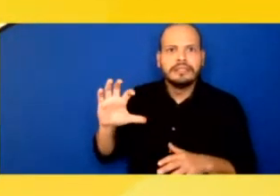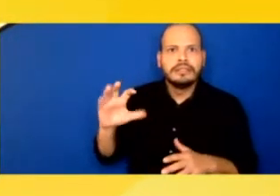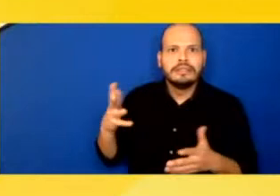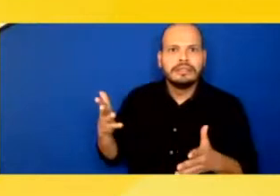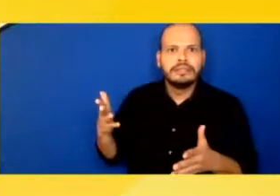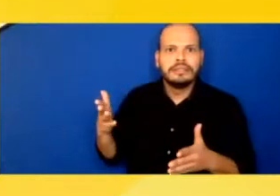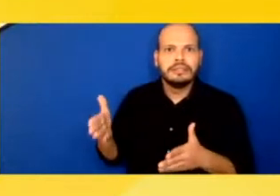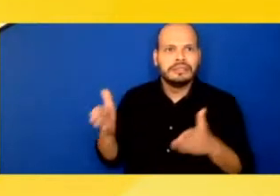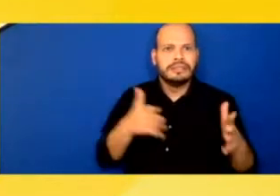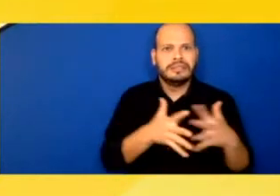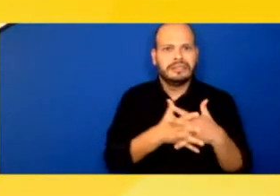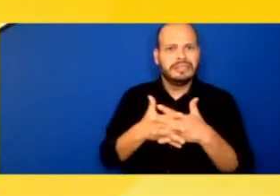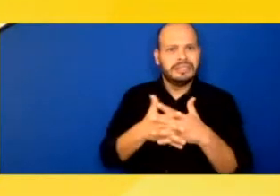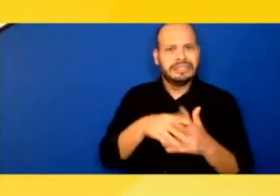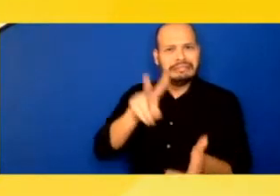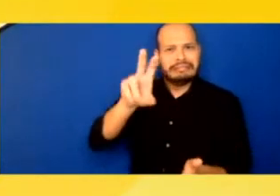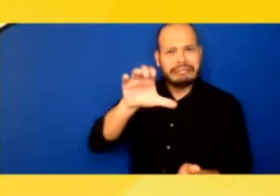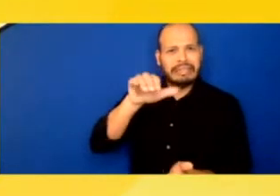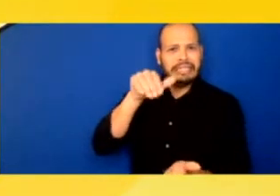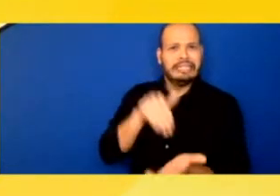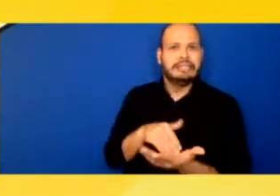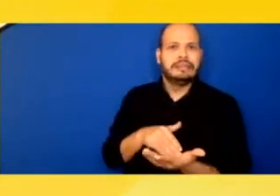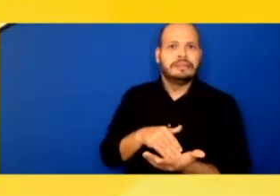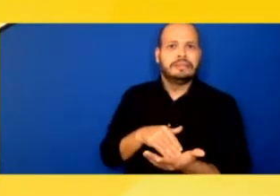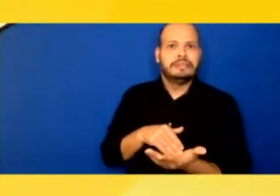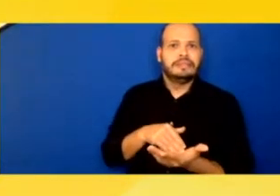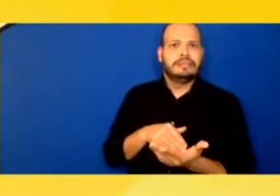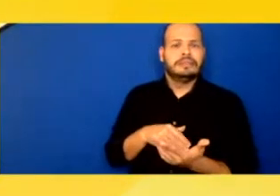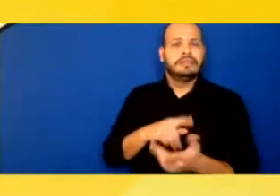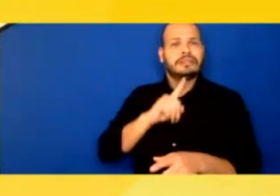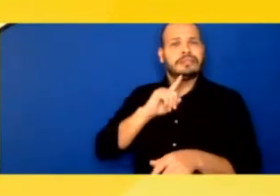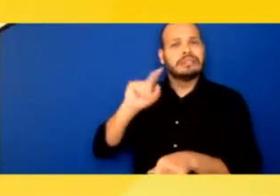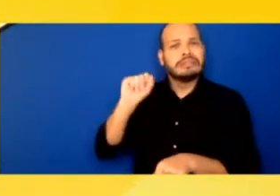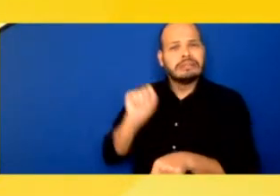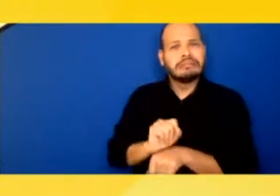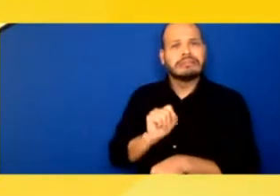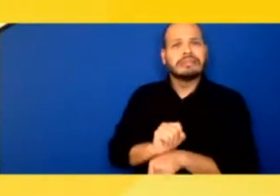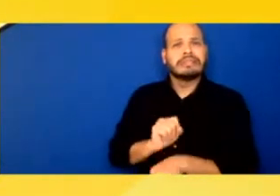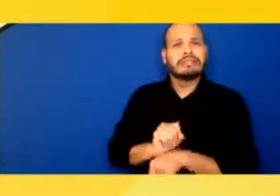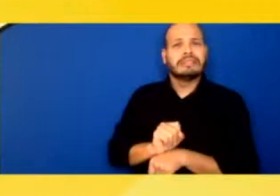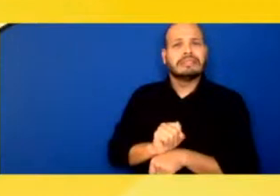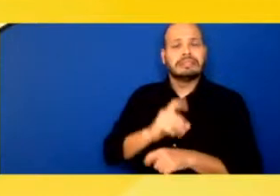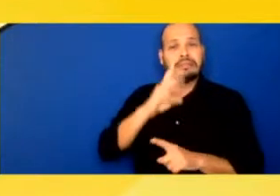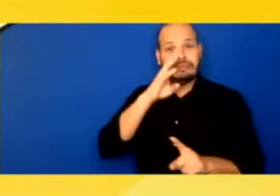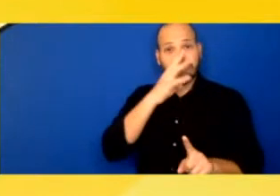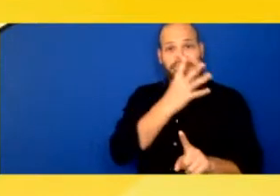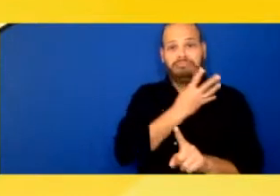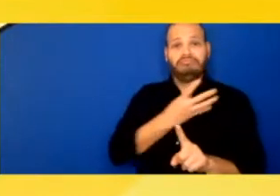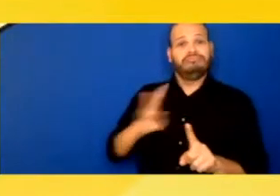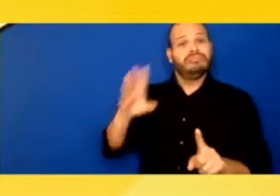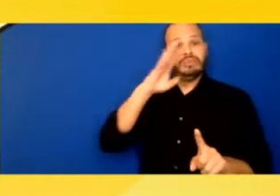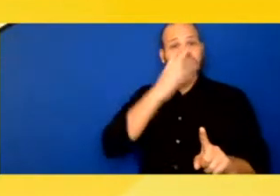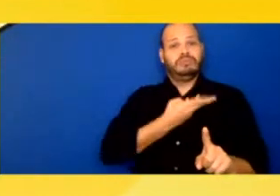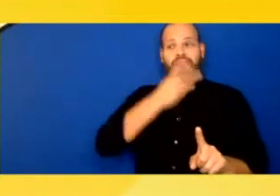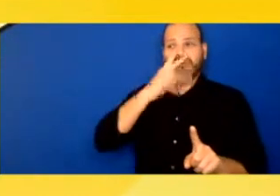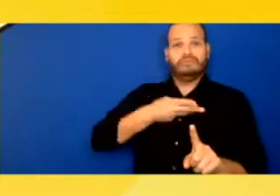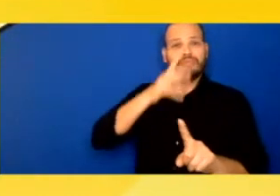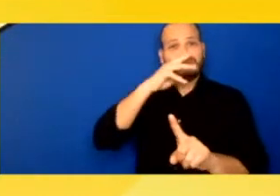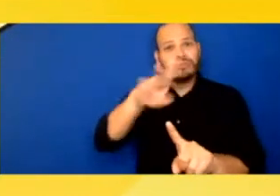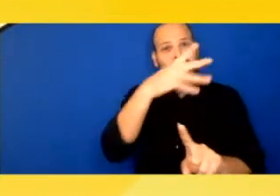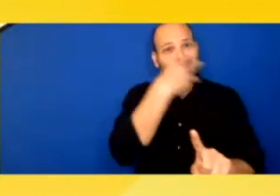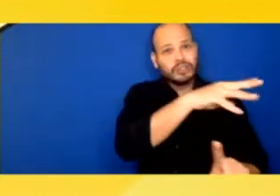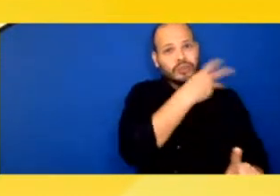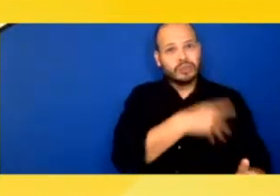is straight up policy negligence and policy murder by the Senate and the presidency. And it doesn't have to